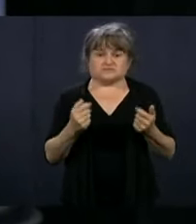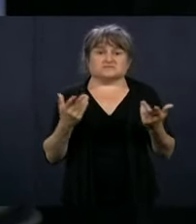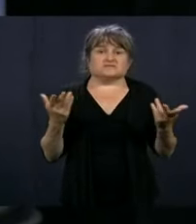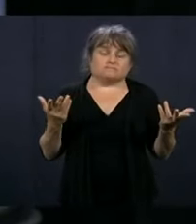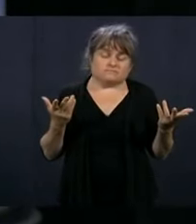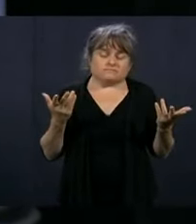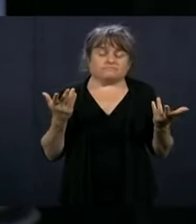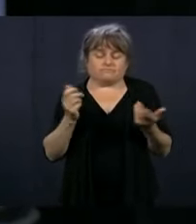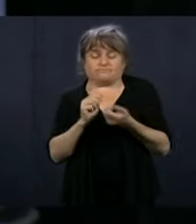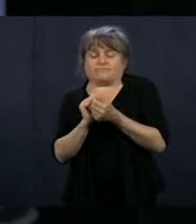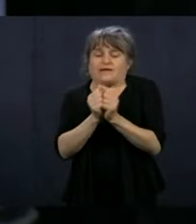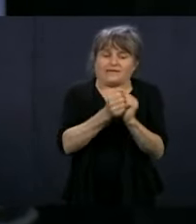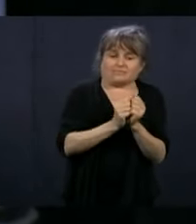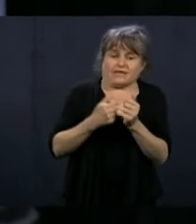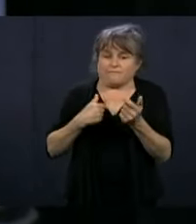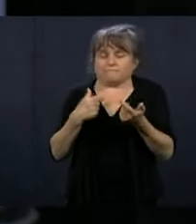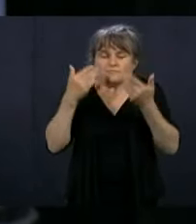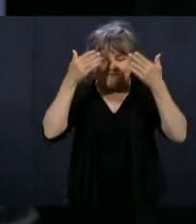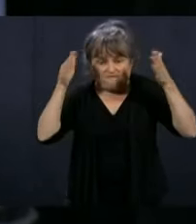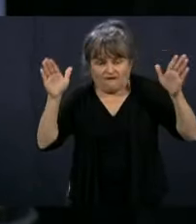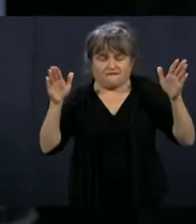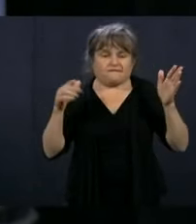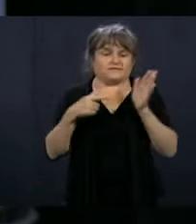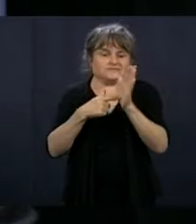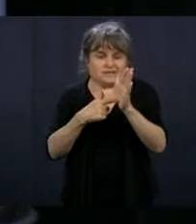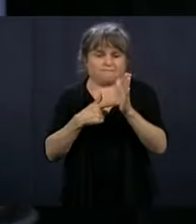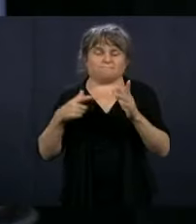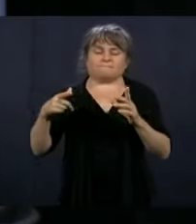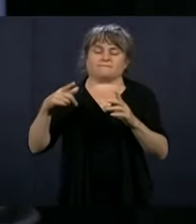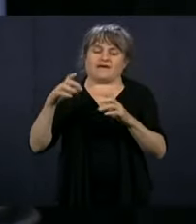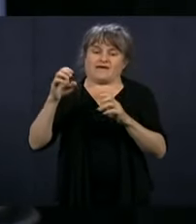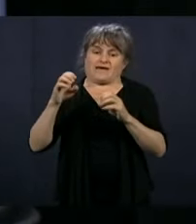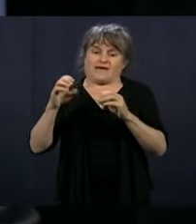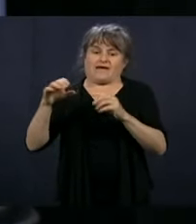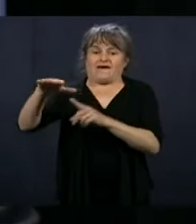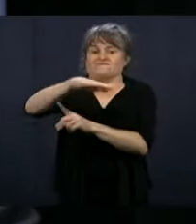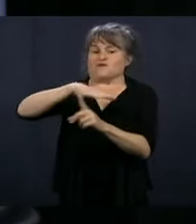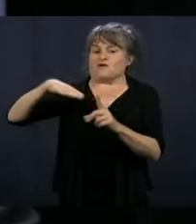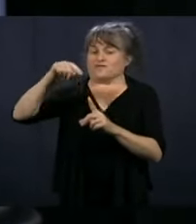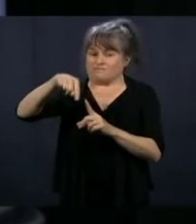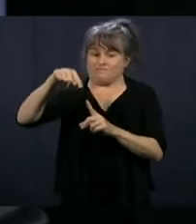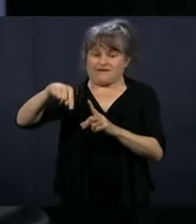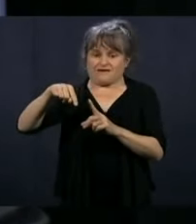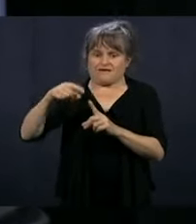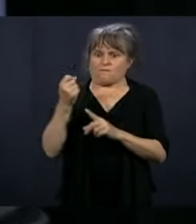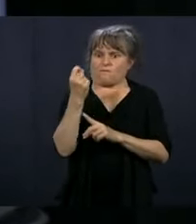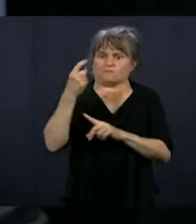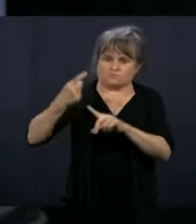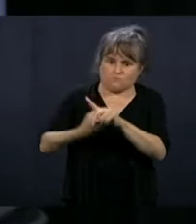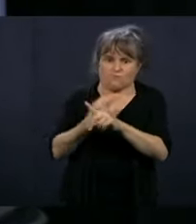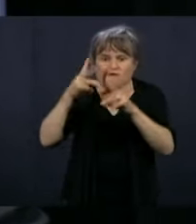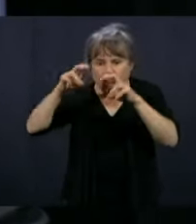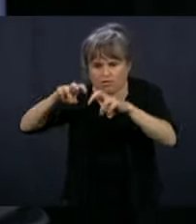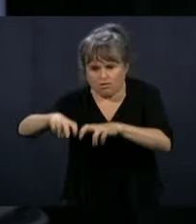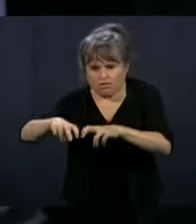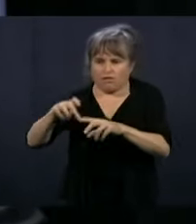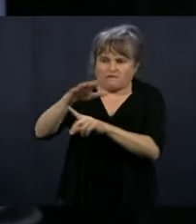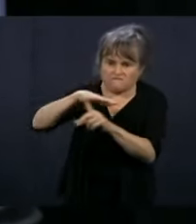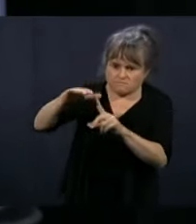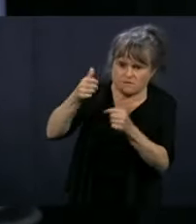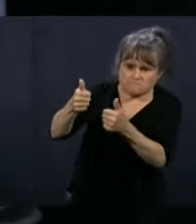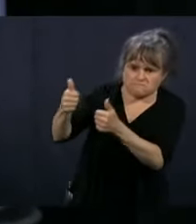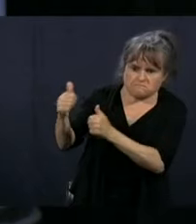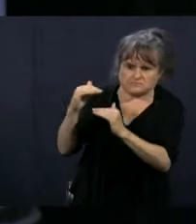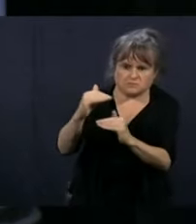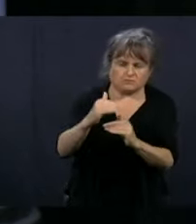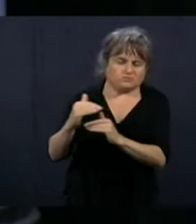take 11 months to do the environmental studies, that we'll still be respecting the requirements. We'll still